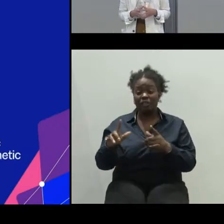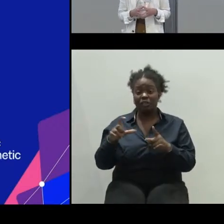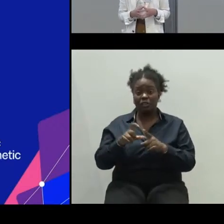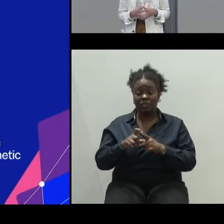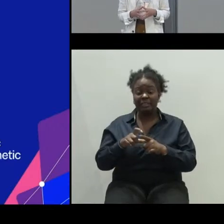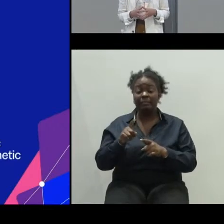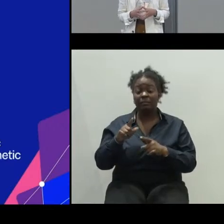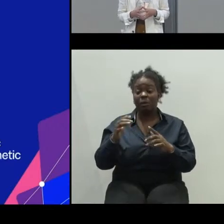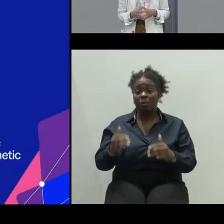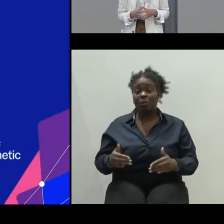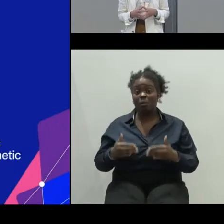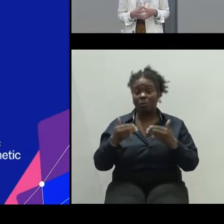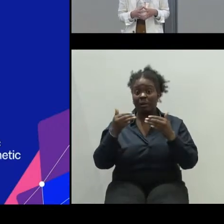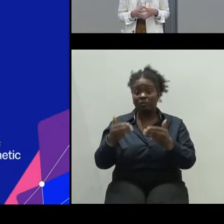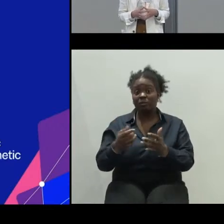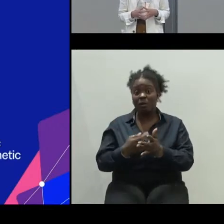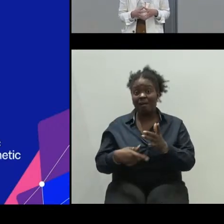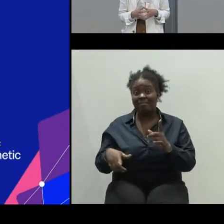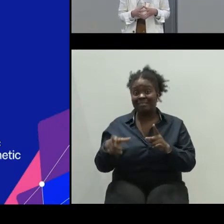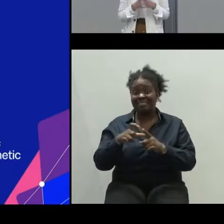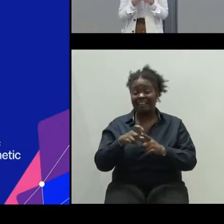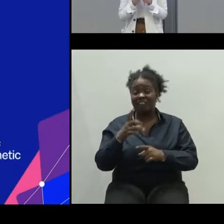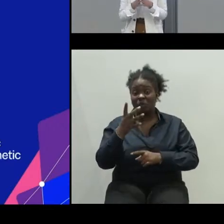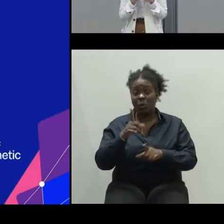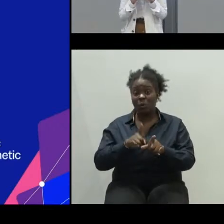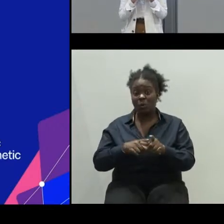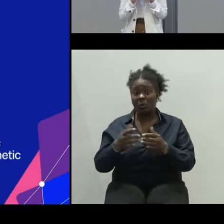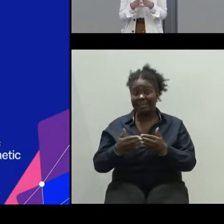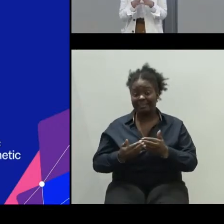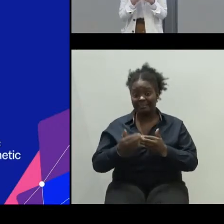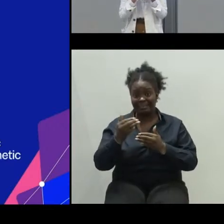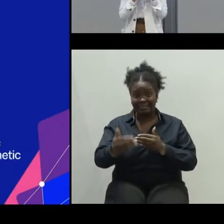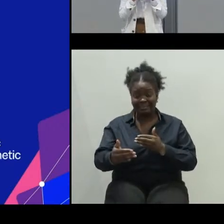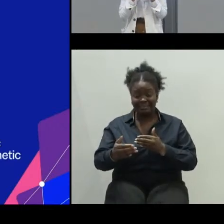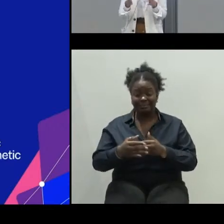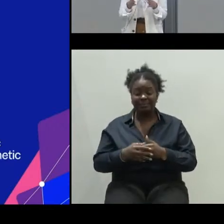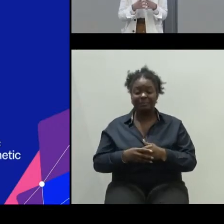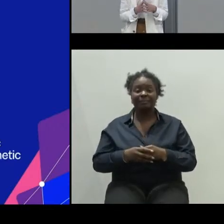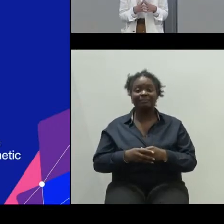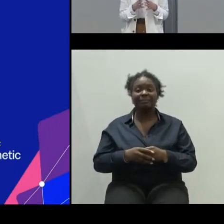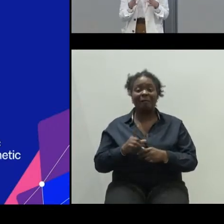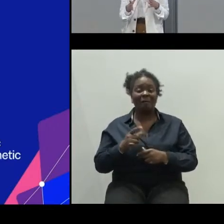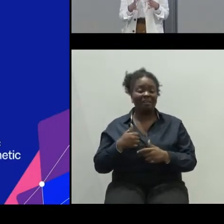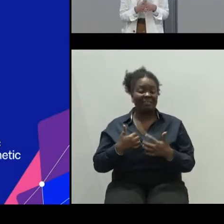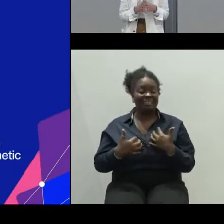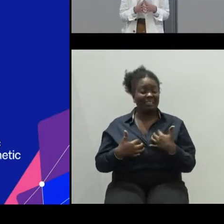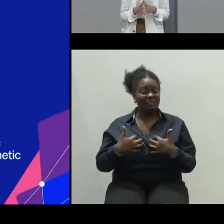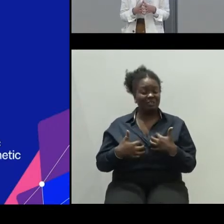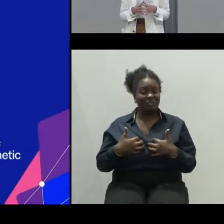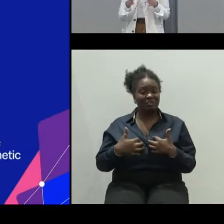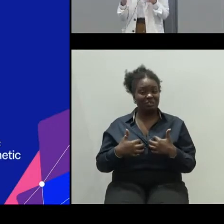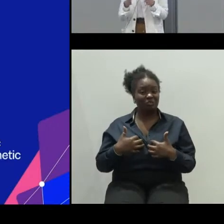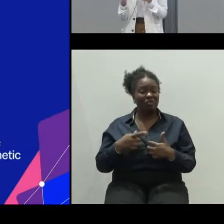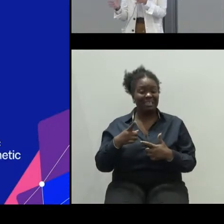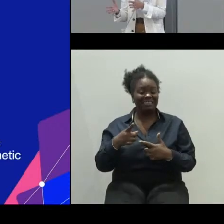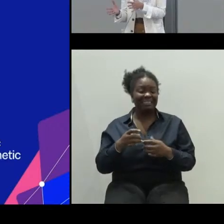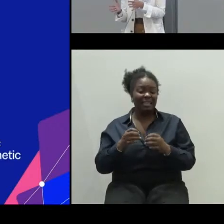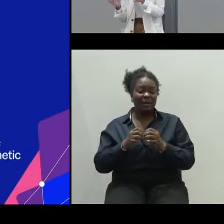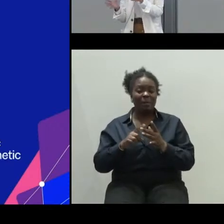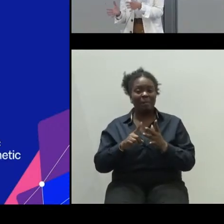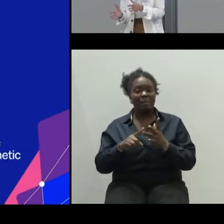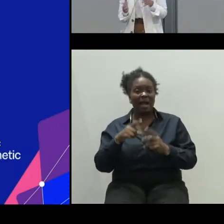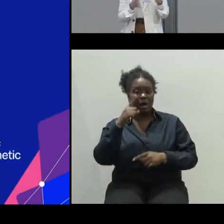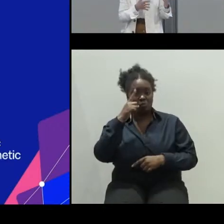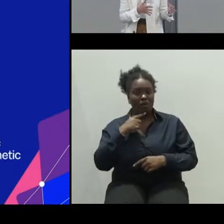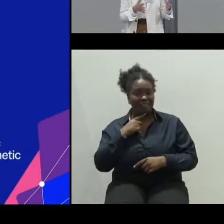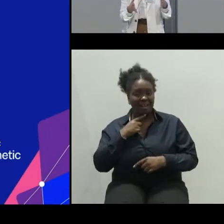to work in R&D for Merck for 4 years. So it's, again, a very interesting bio,